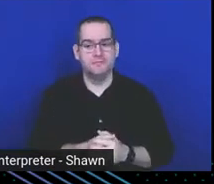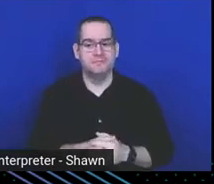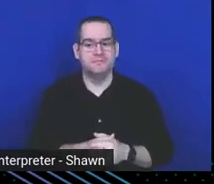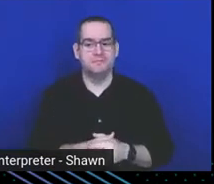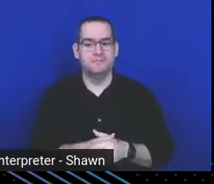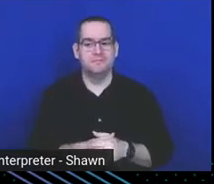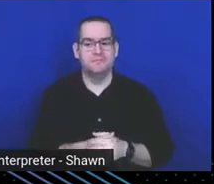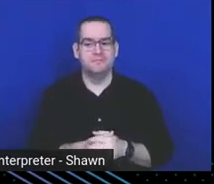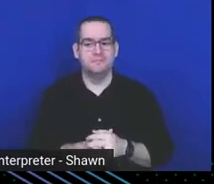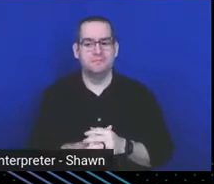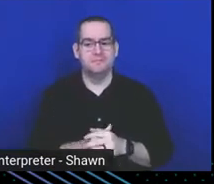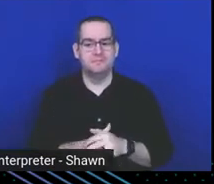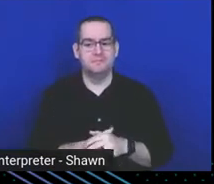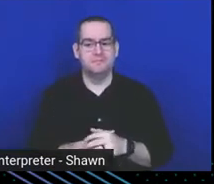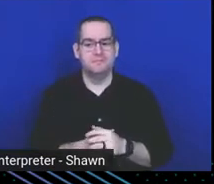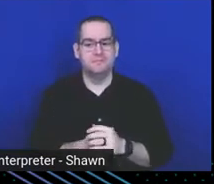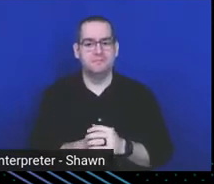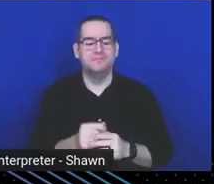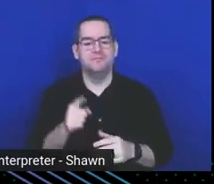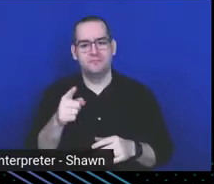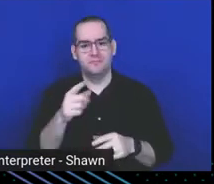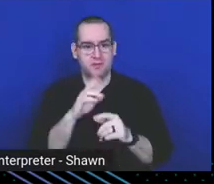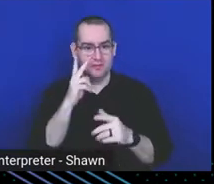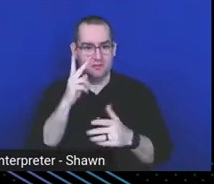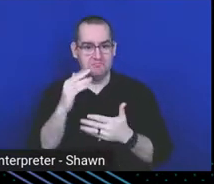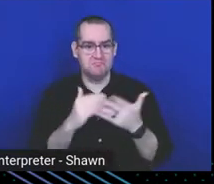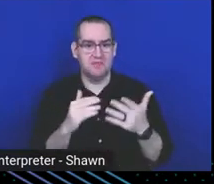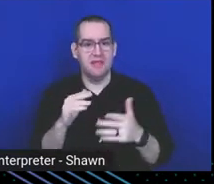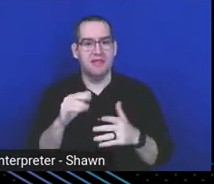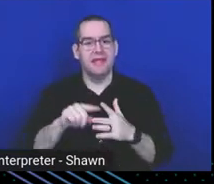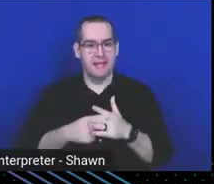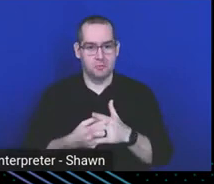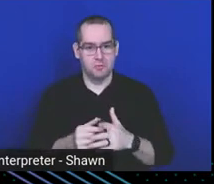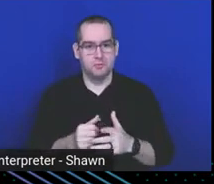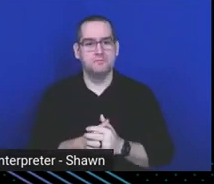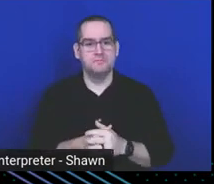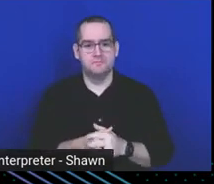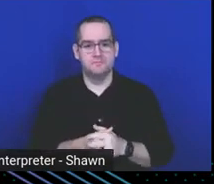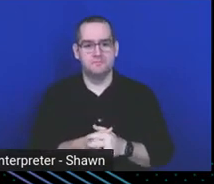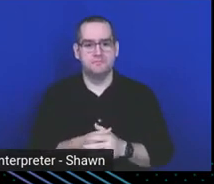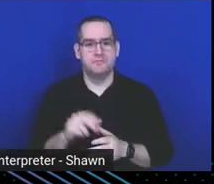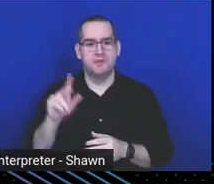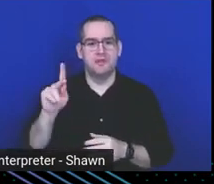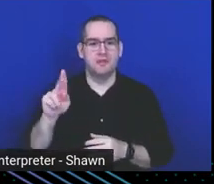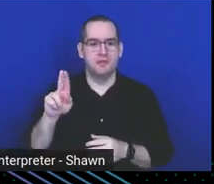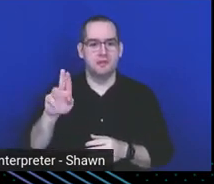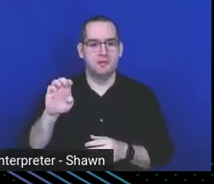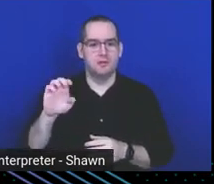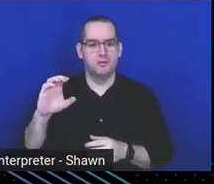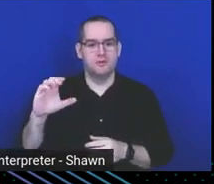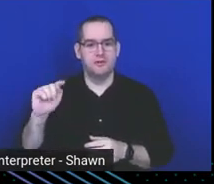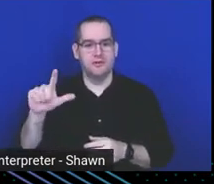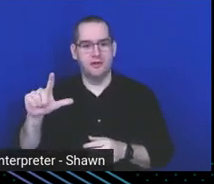will be exporting the kube config variable. So kubectl get